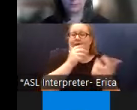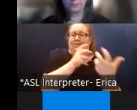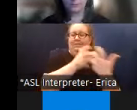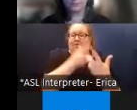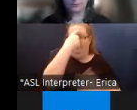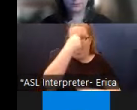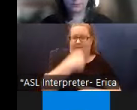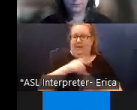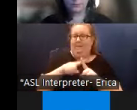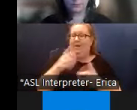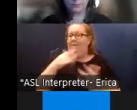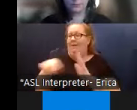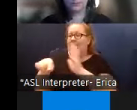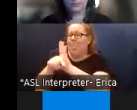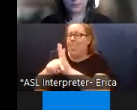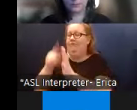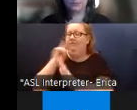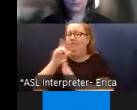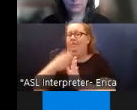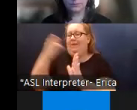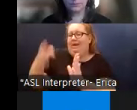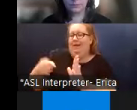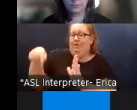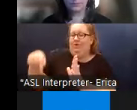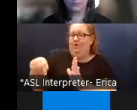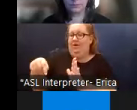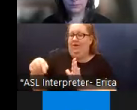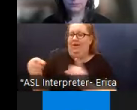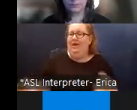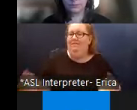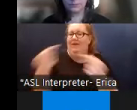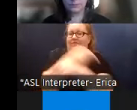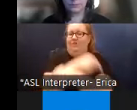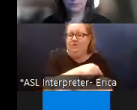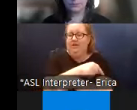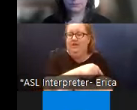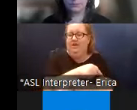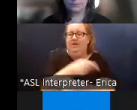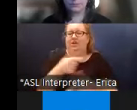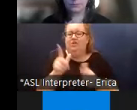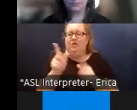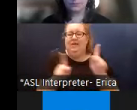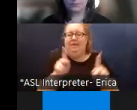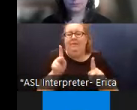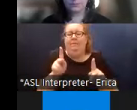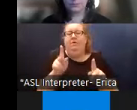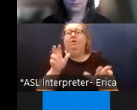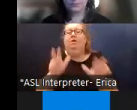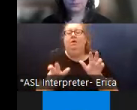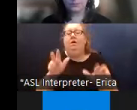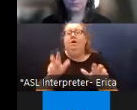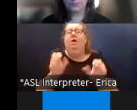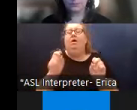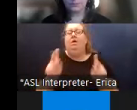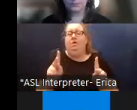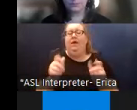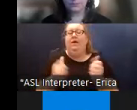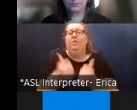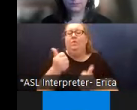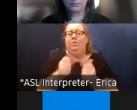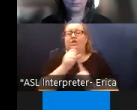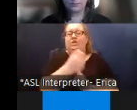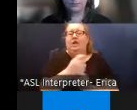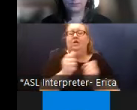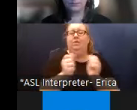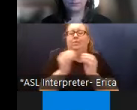be a detriment for my neighbor and vice versa. So it'll kind of let people gauge like which scenarios are most efficient on a